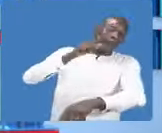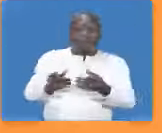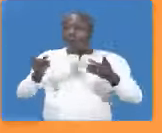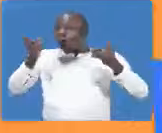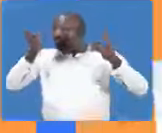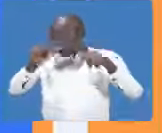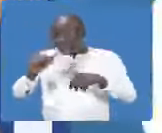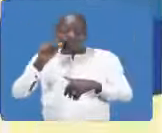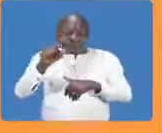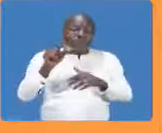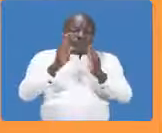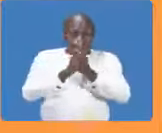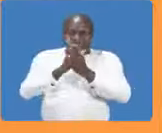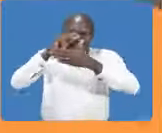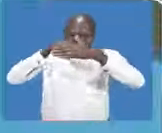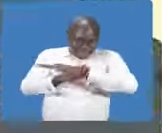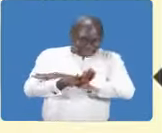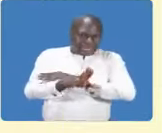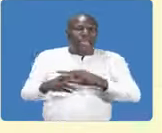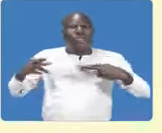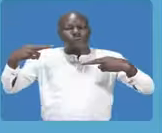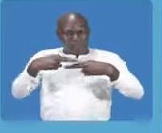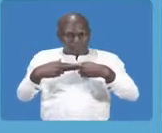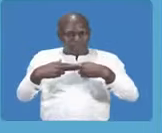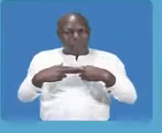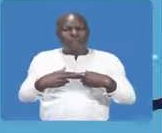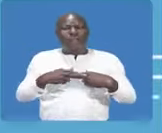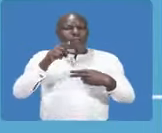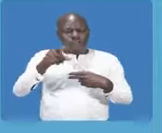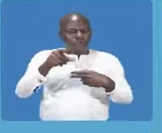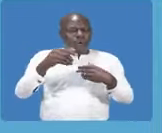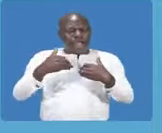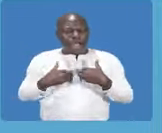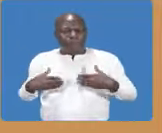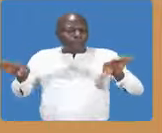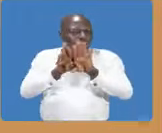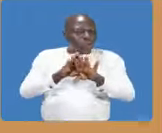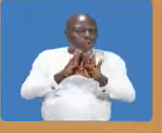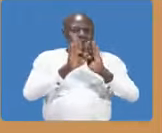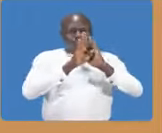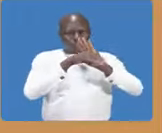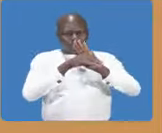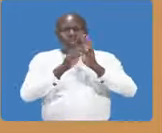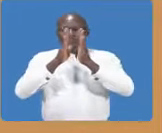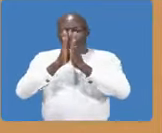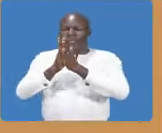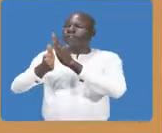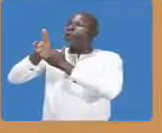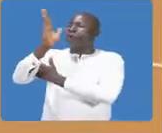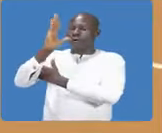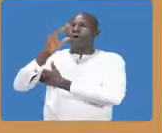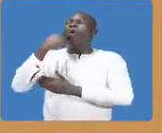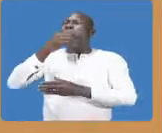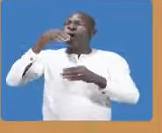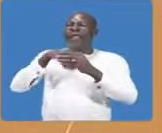you all. Go into your room, and when you have shut your door, pray to your father